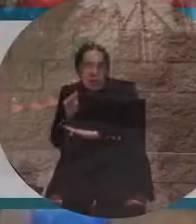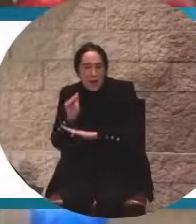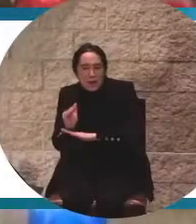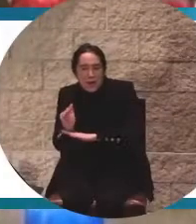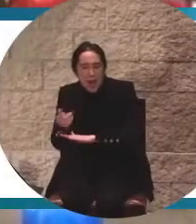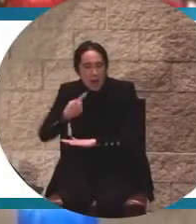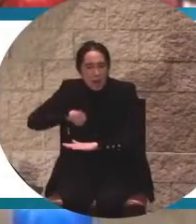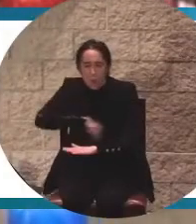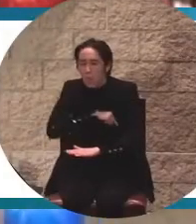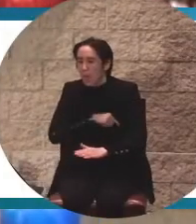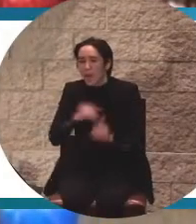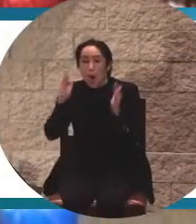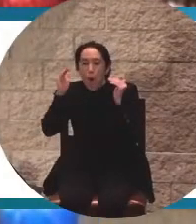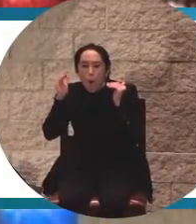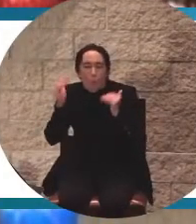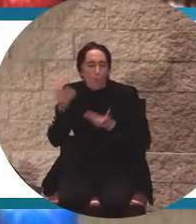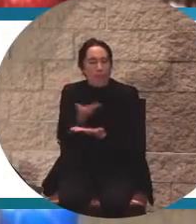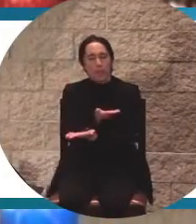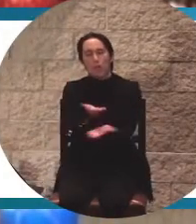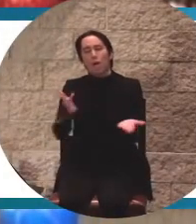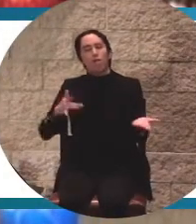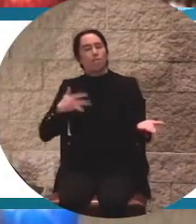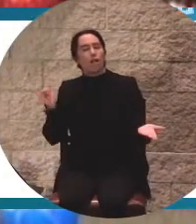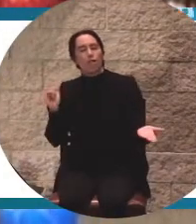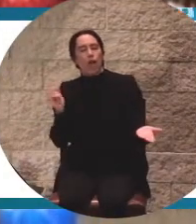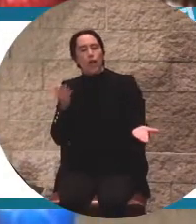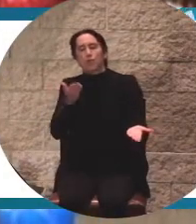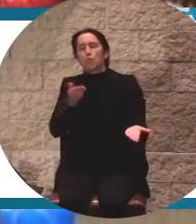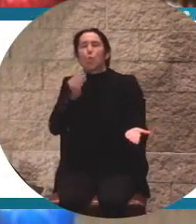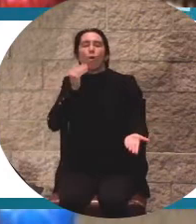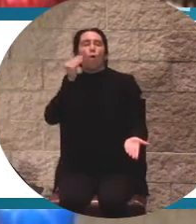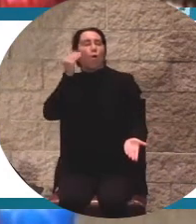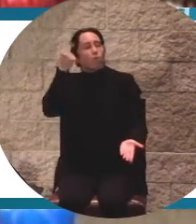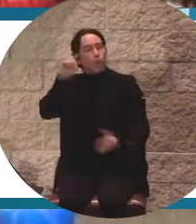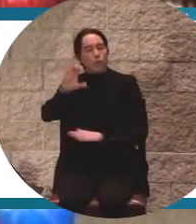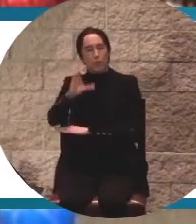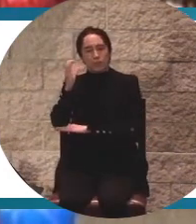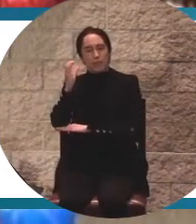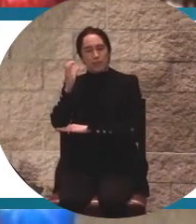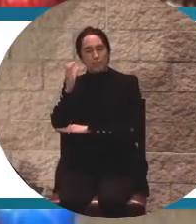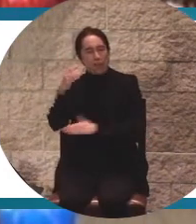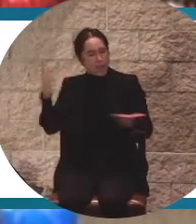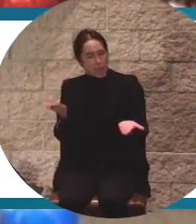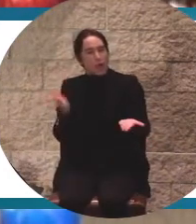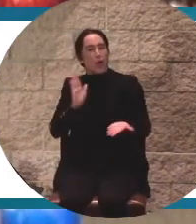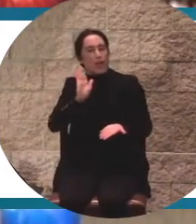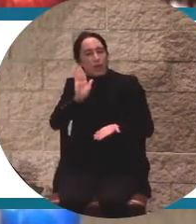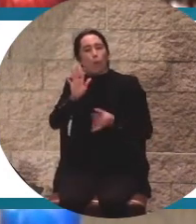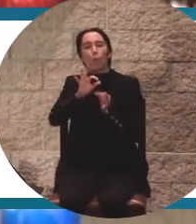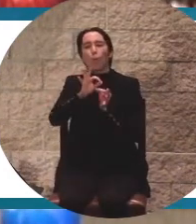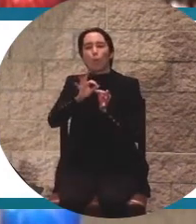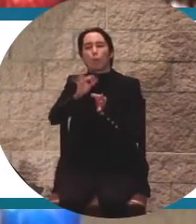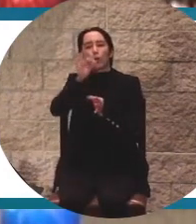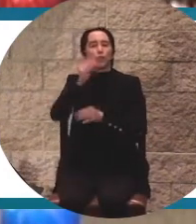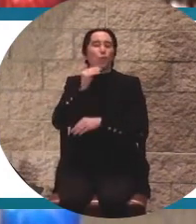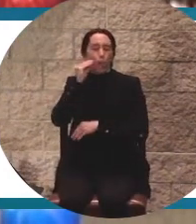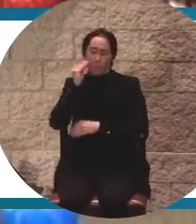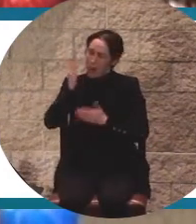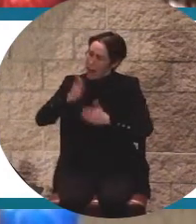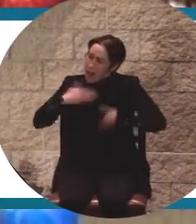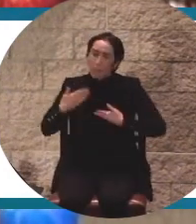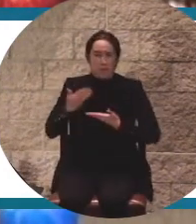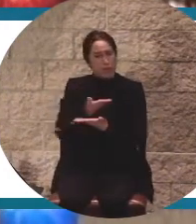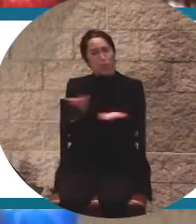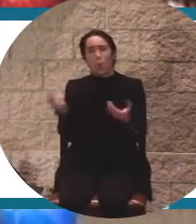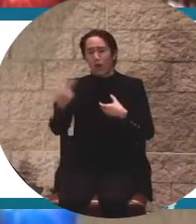Hope that you felt home for Christmas. That is your spiritual home. We're so glad that you joined us tonight. And you know, it has